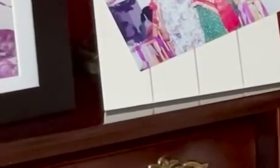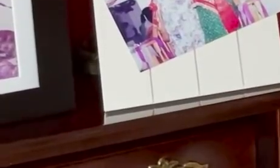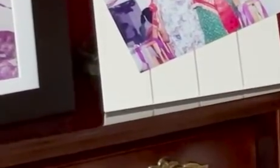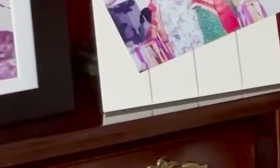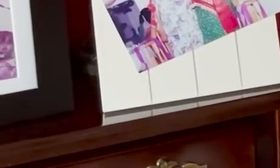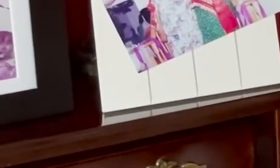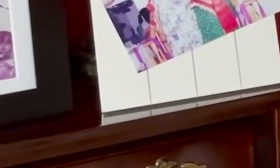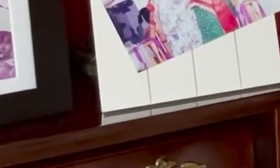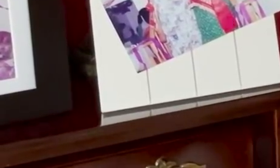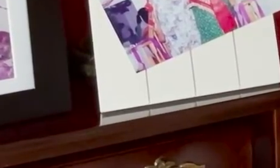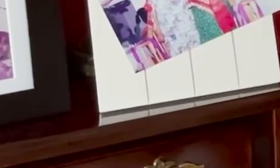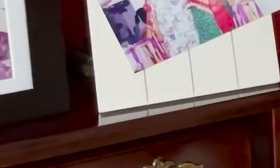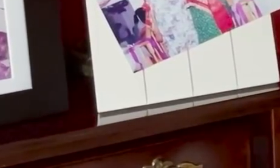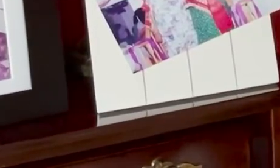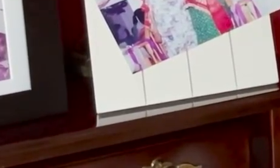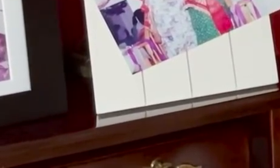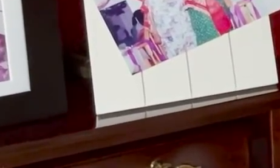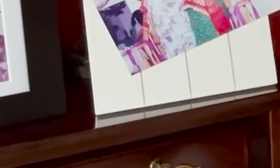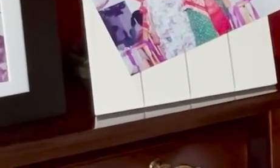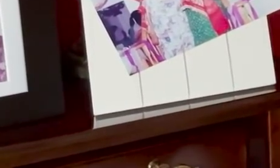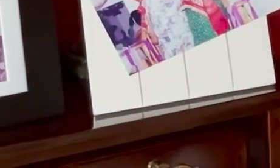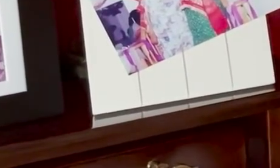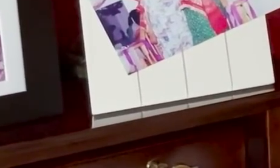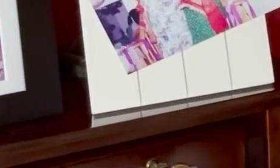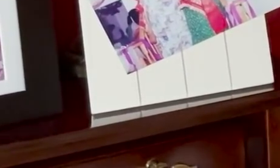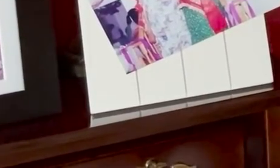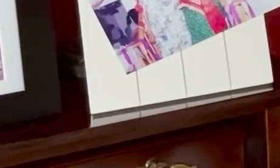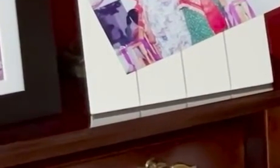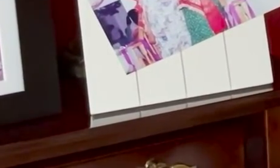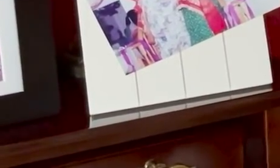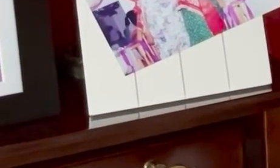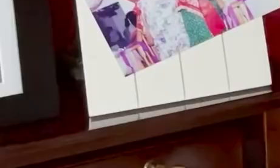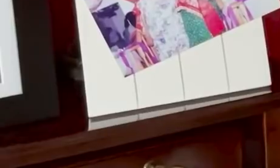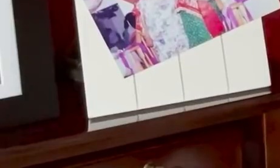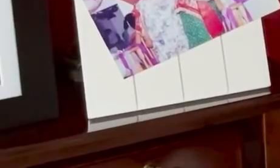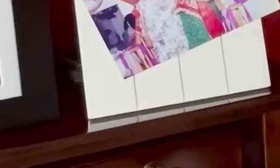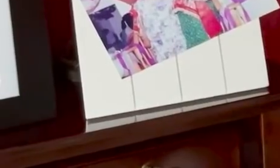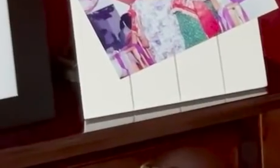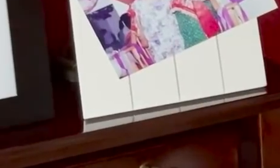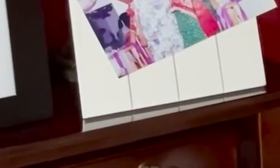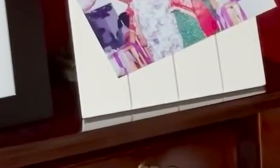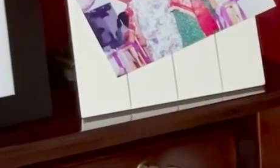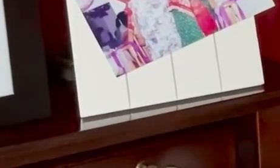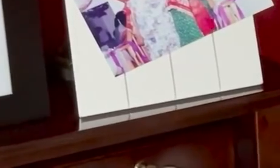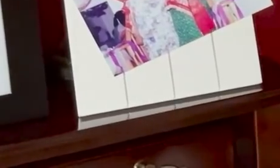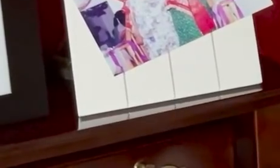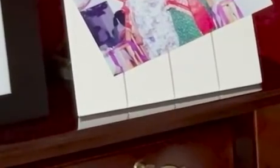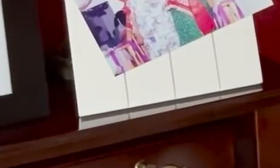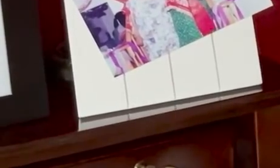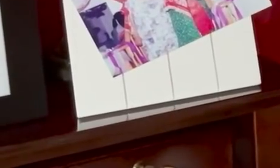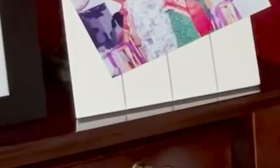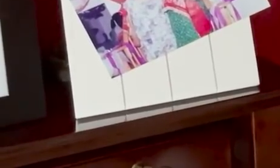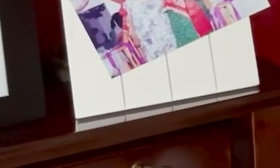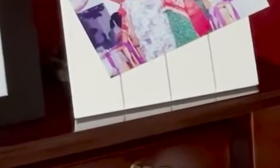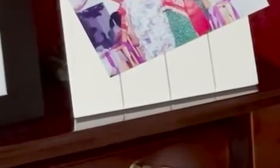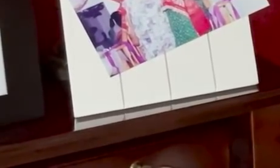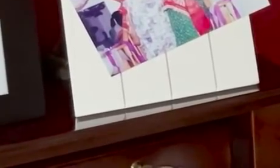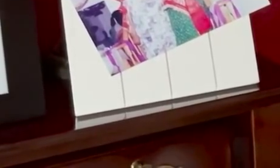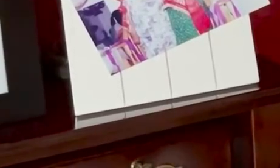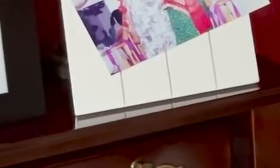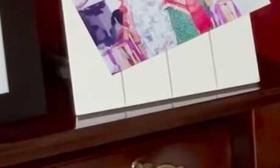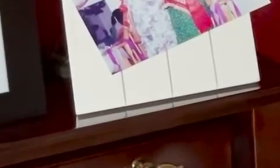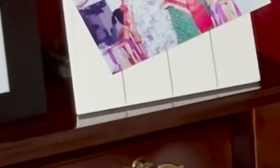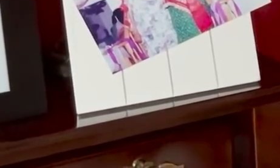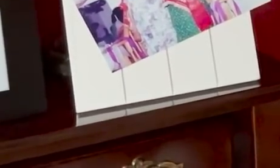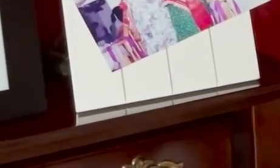really challenging and shocking time for our family. We weren't able to gather in Jamaat Khana. We weren't